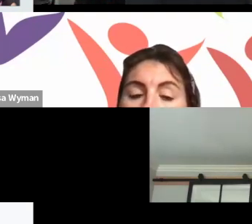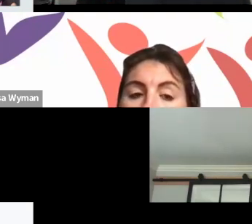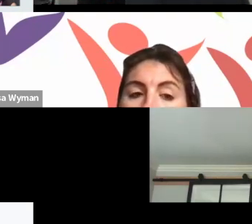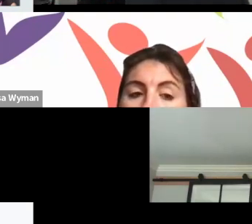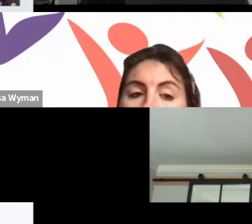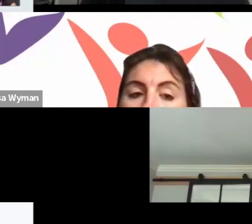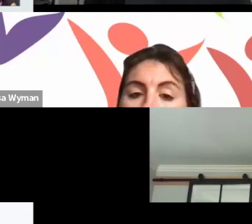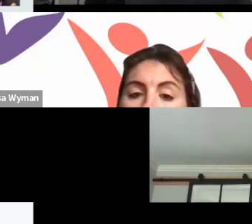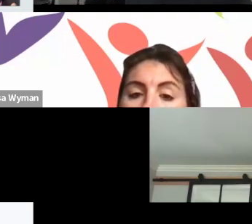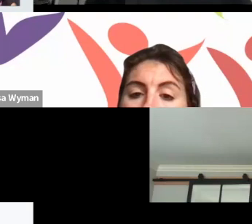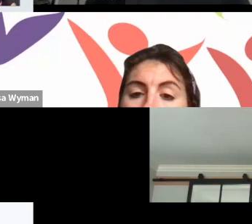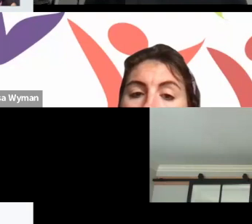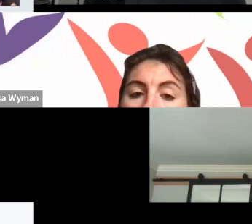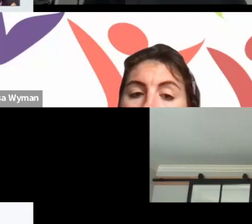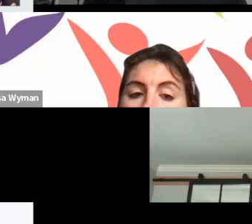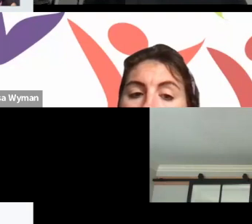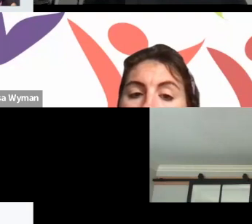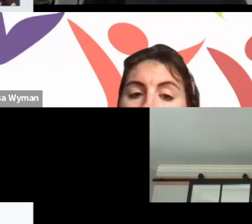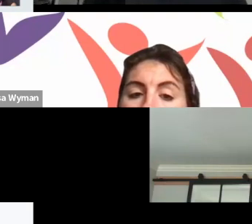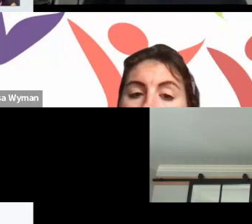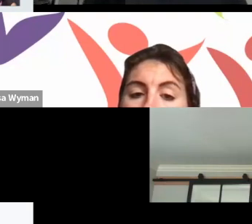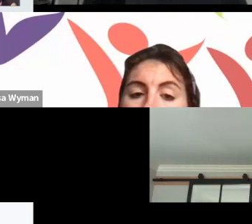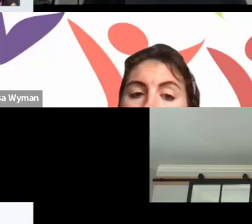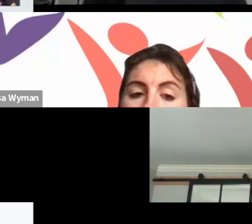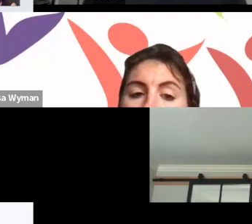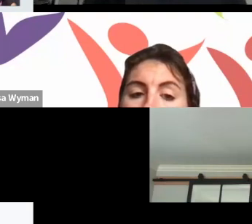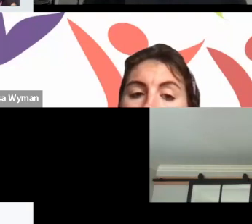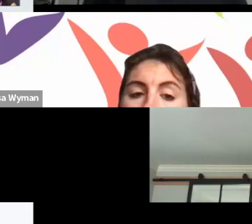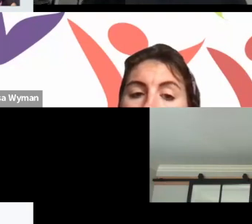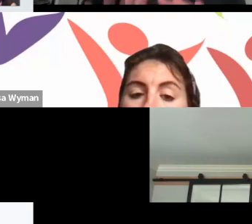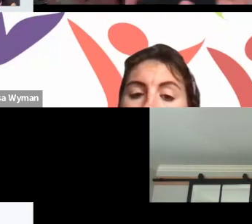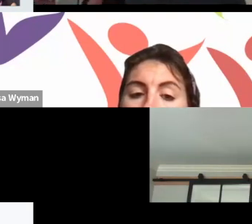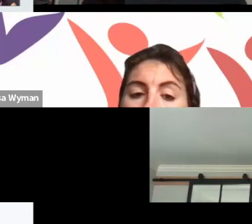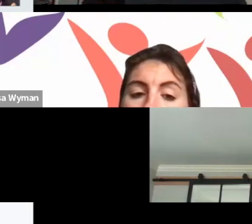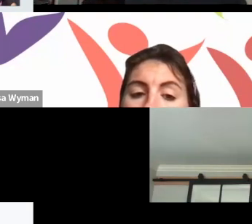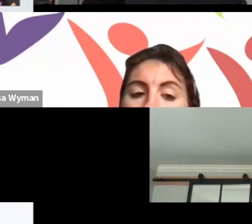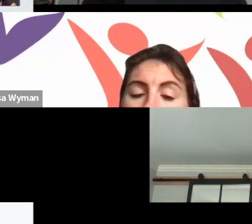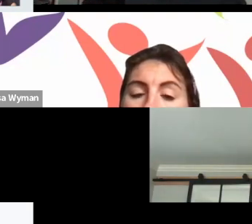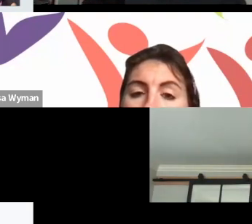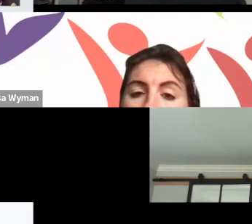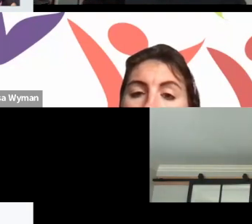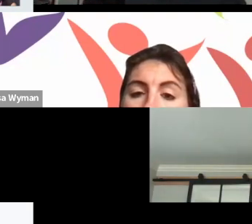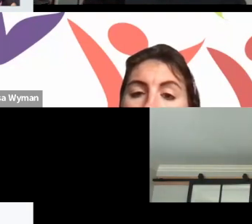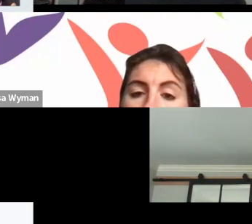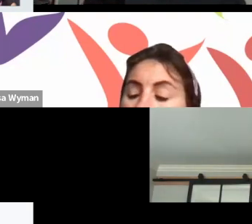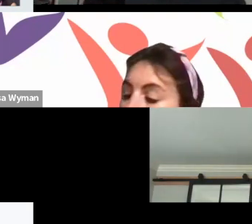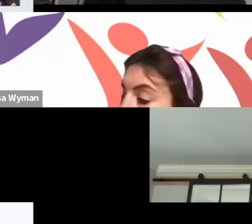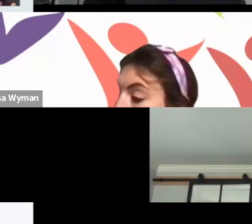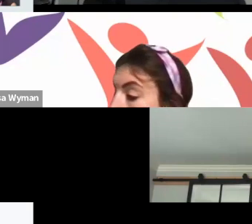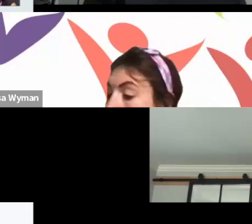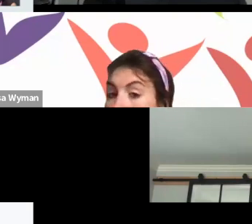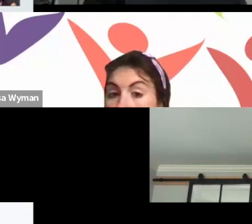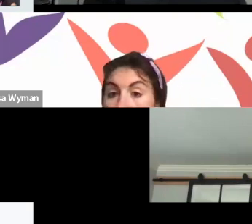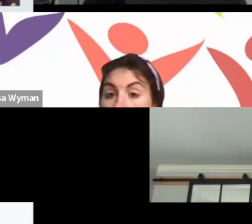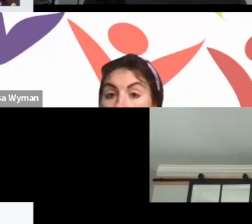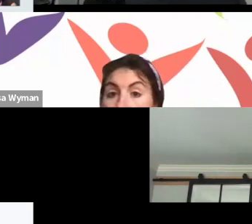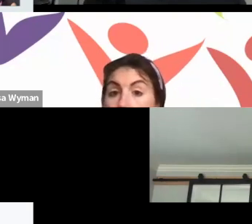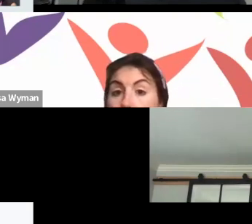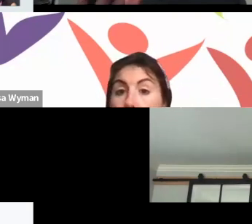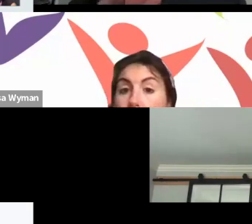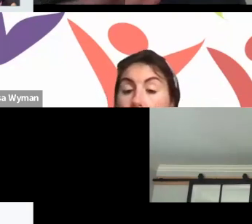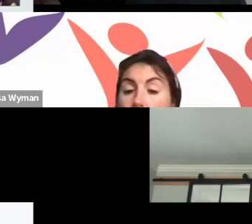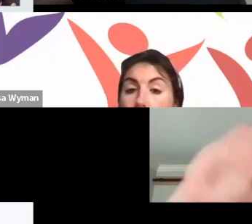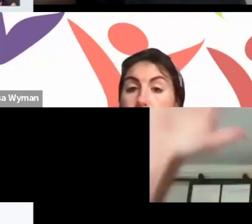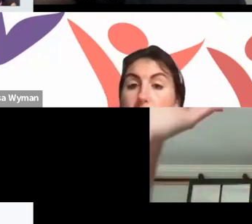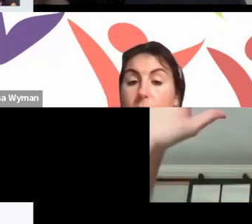this is a web-based application. It is not an app. So on mobile,